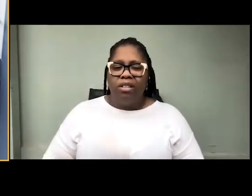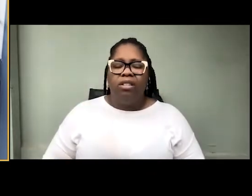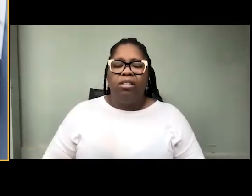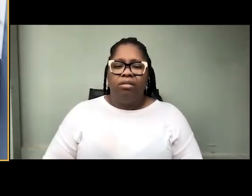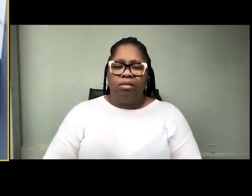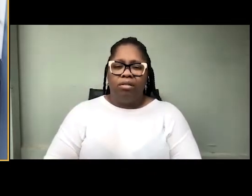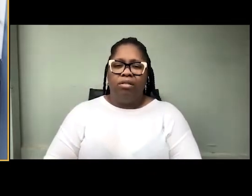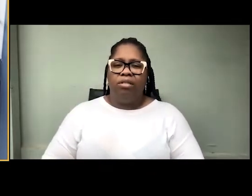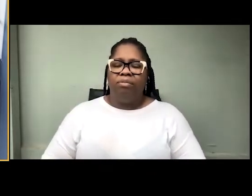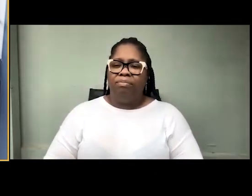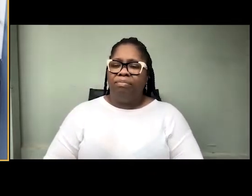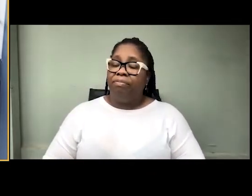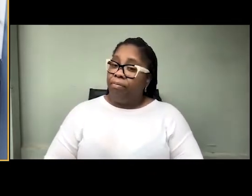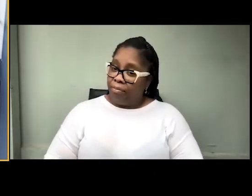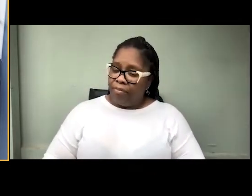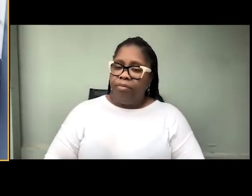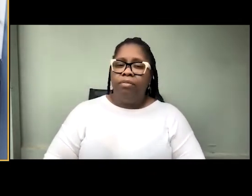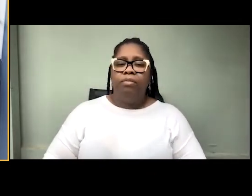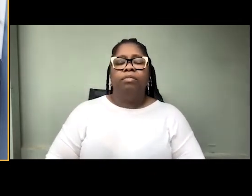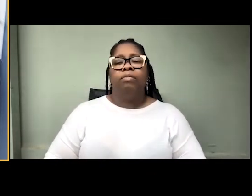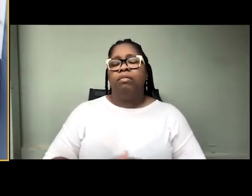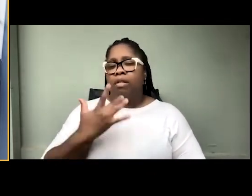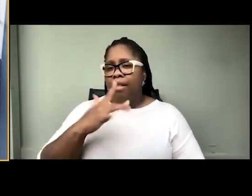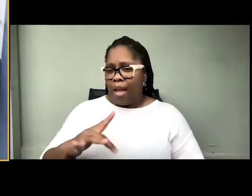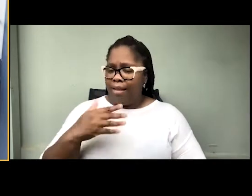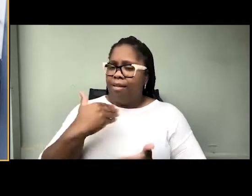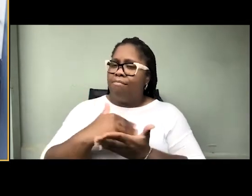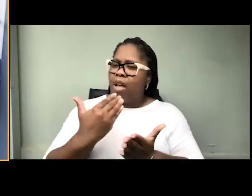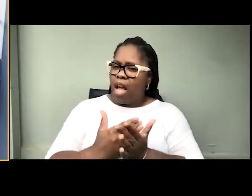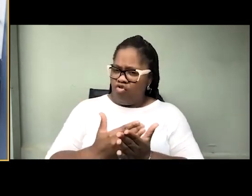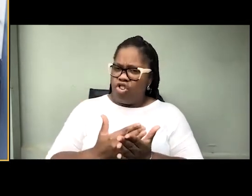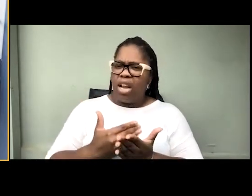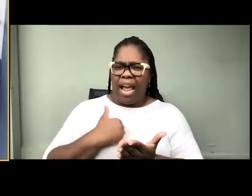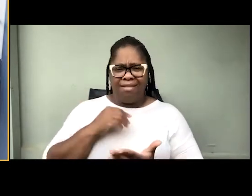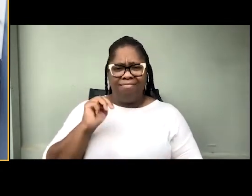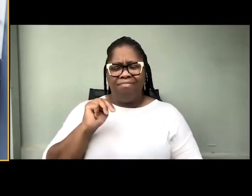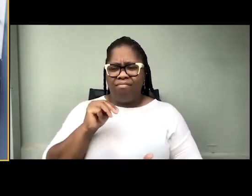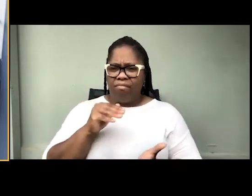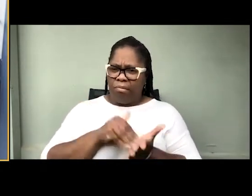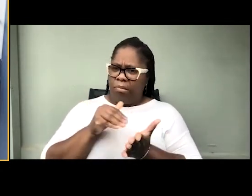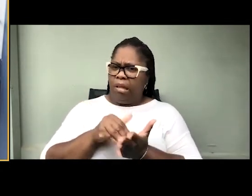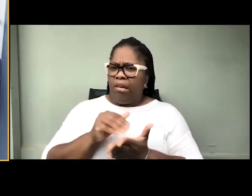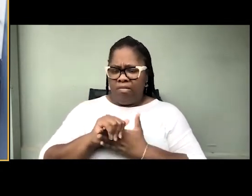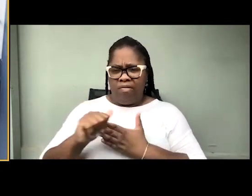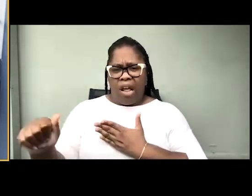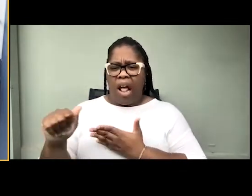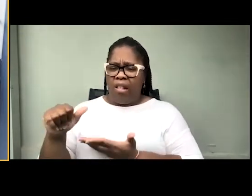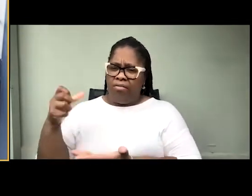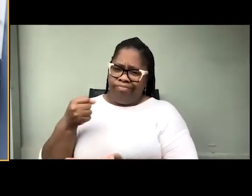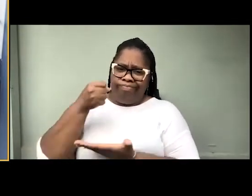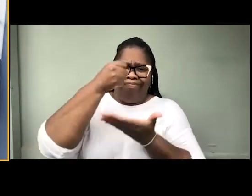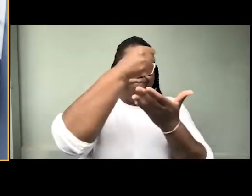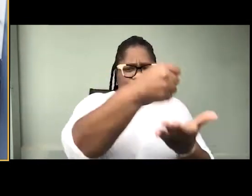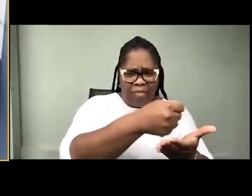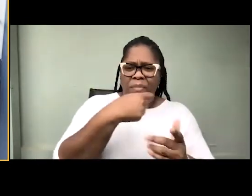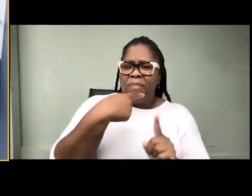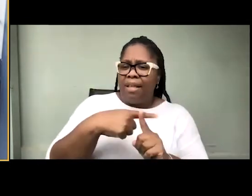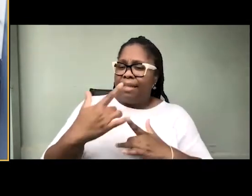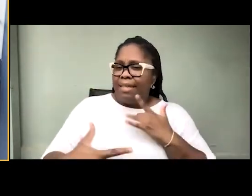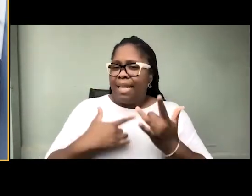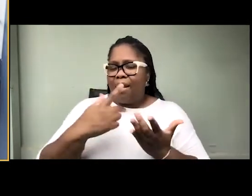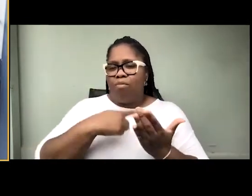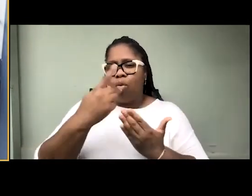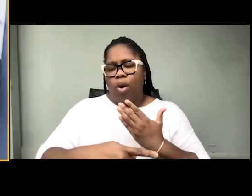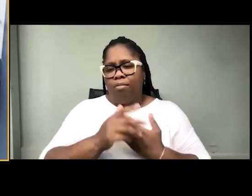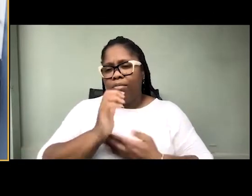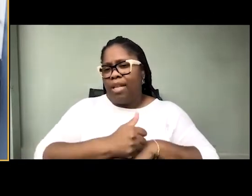so luckily the budget has devoted millions of dollars and several exciting programs that do help create more housing